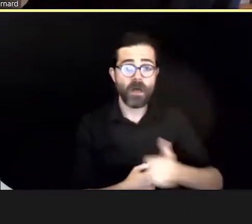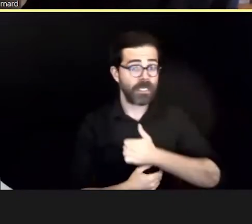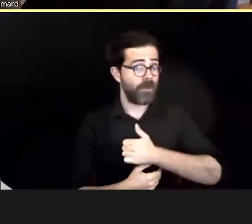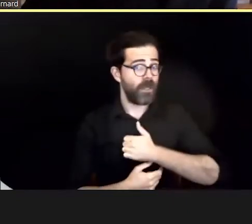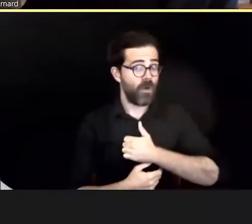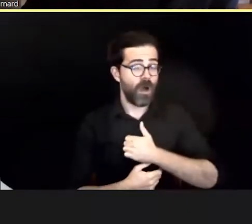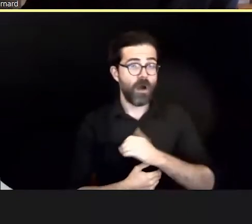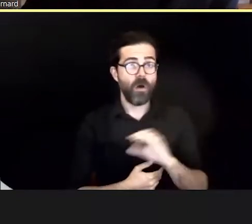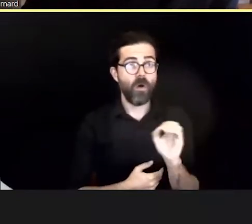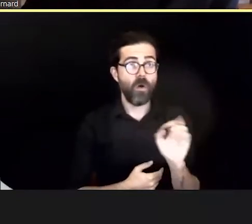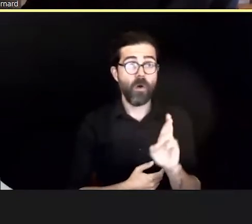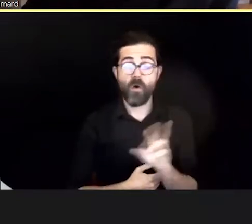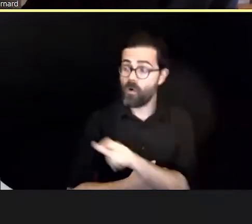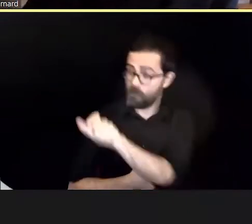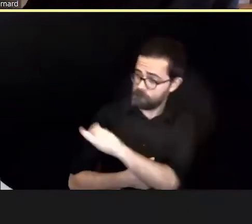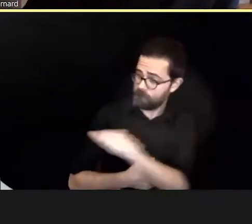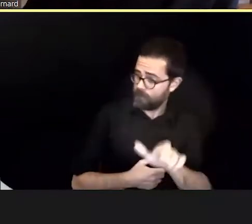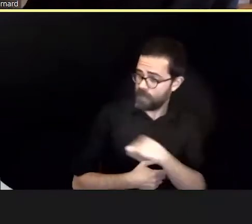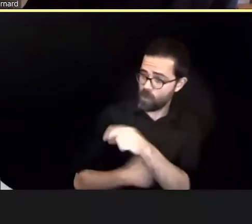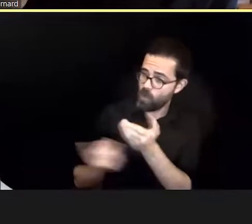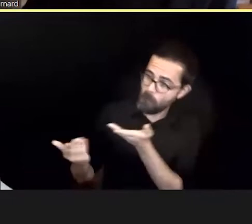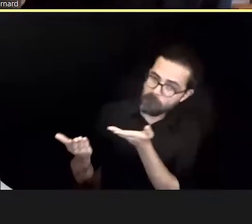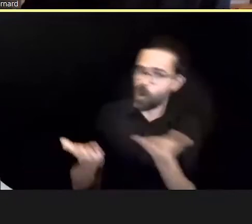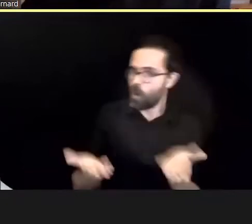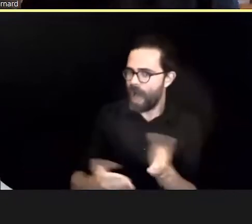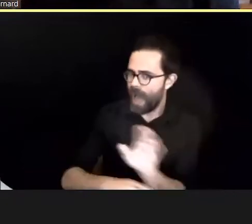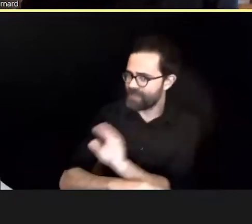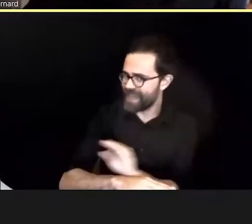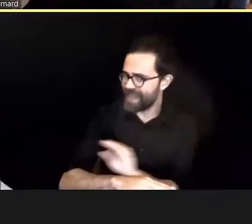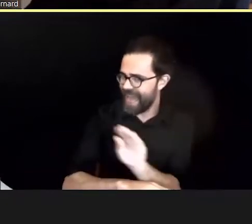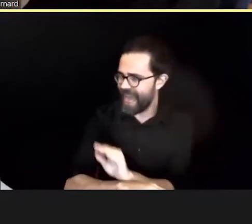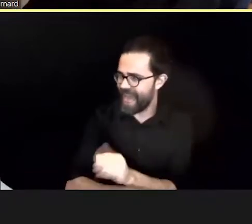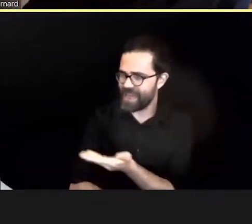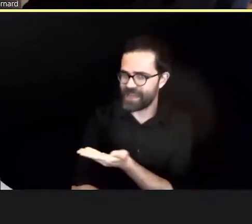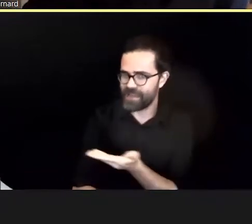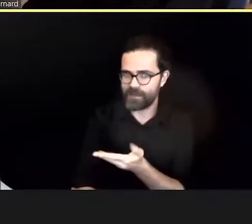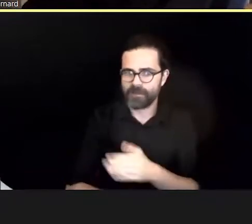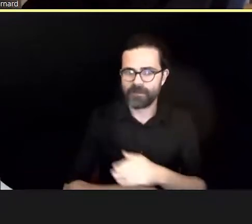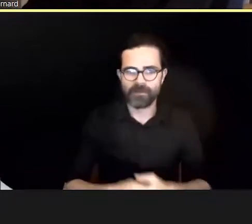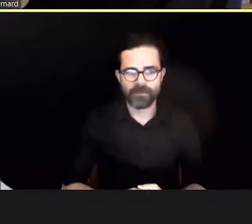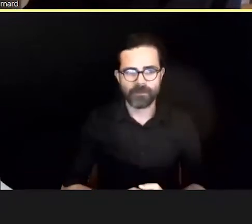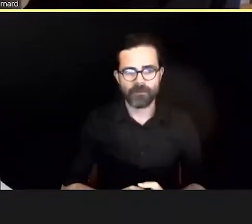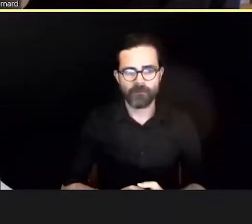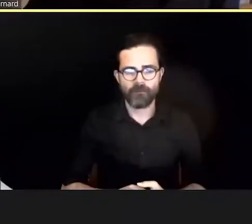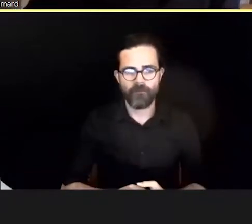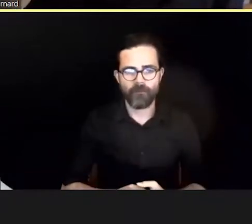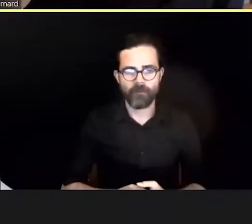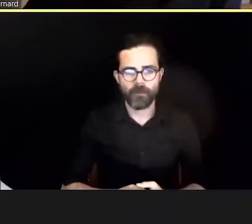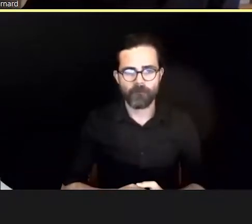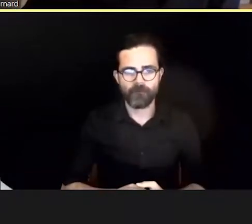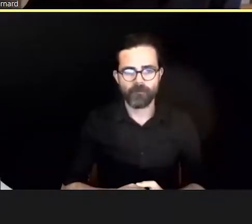the carers. So to alert the carers that some incident has taken place could be of incredible